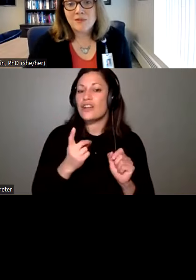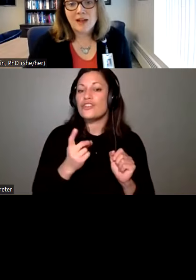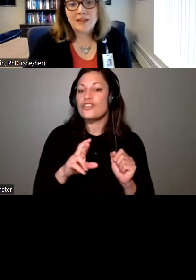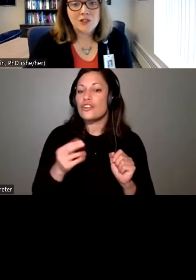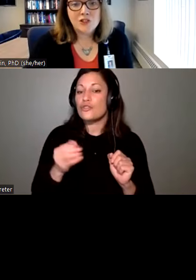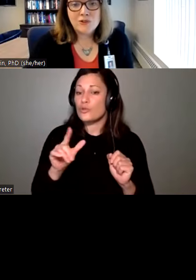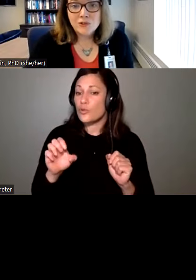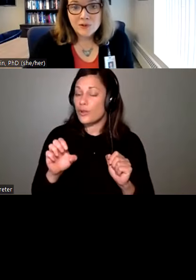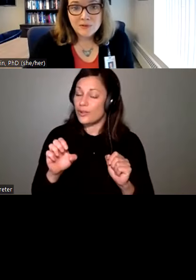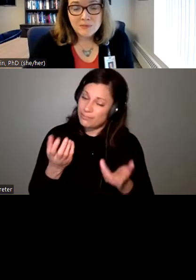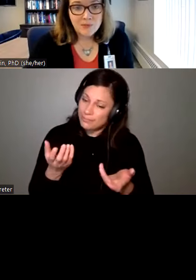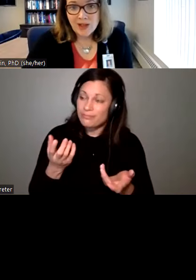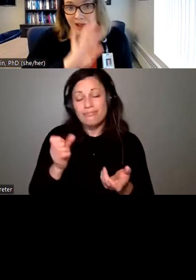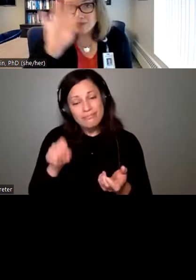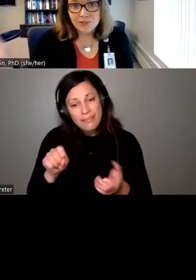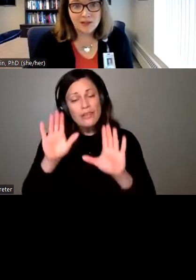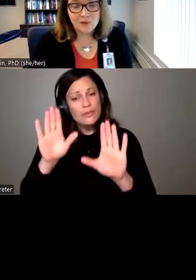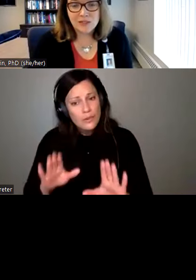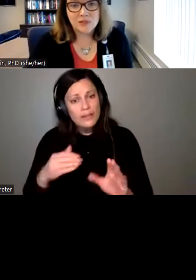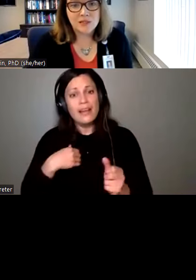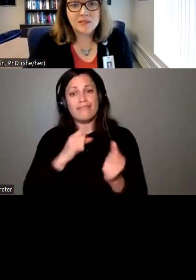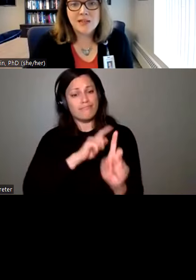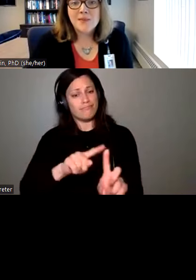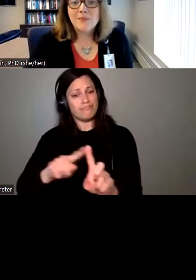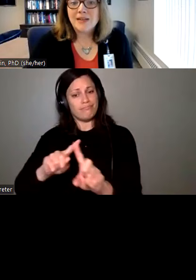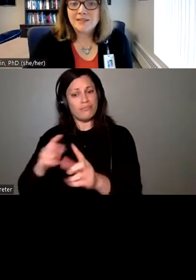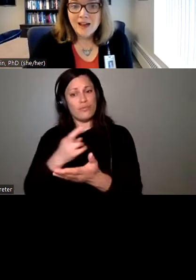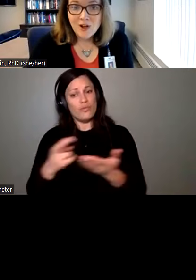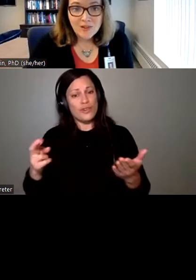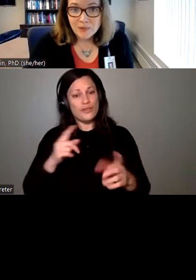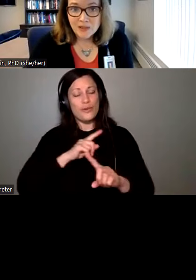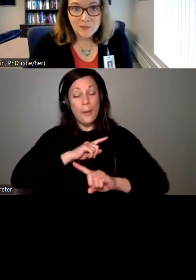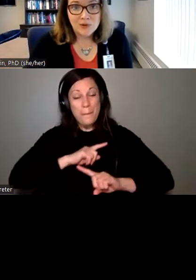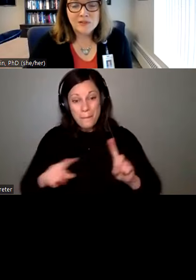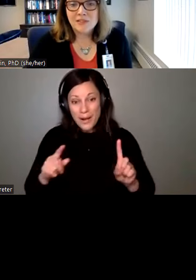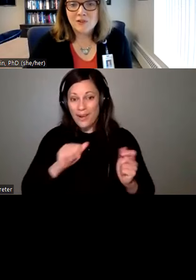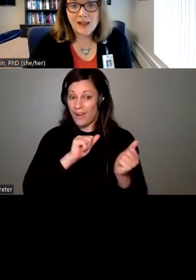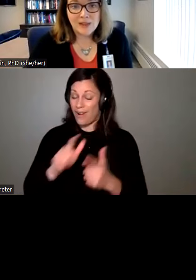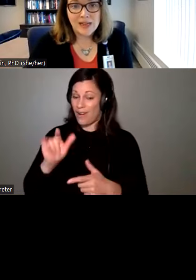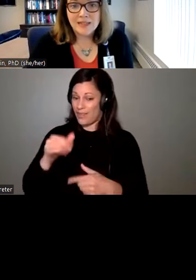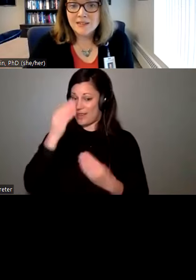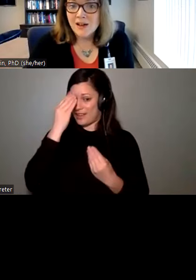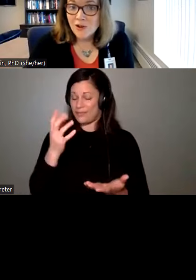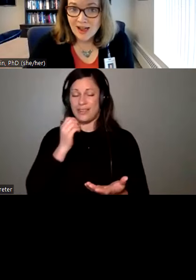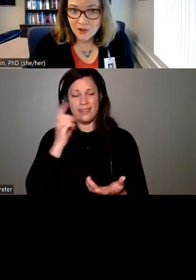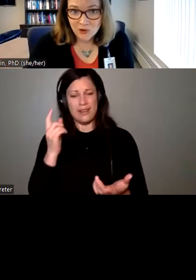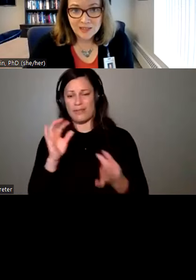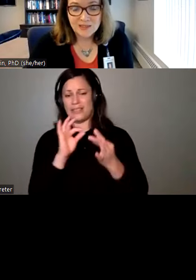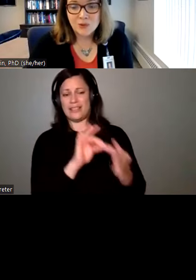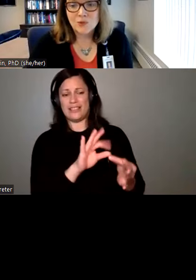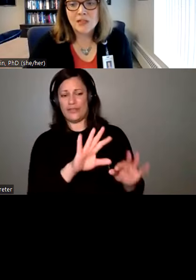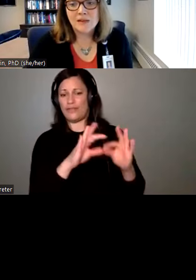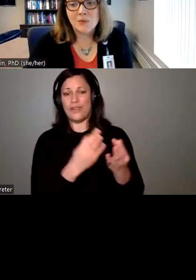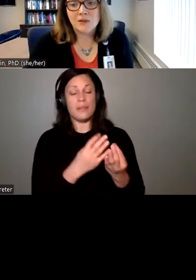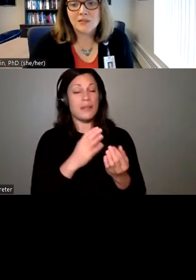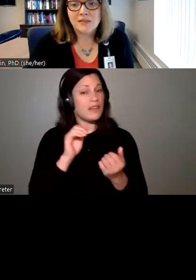and provides a huge, vast set of resources, but it's not all applicable to your family and it's not all accurate. And